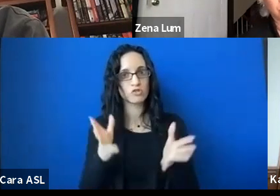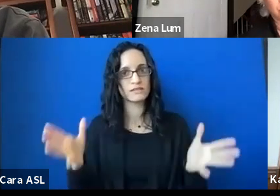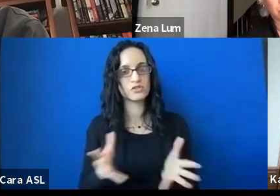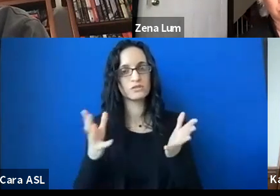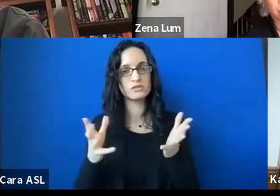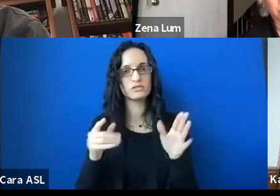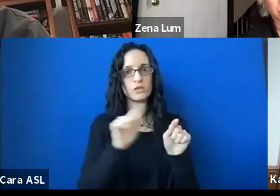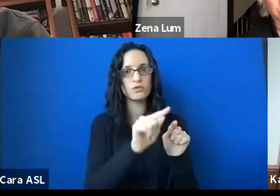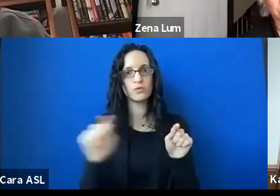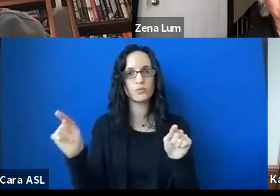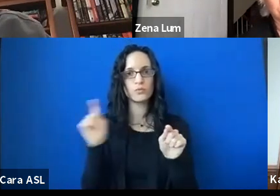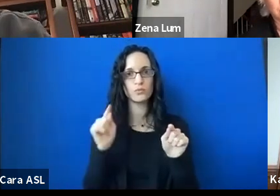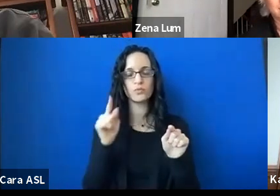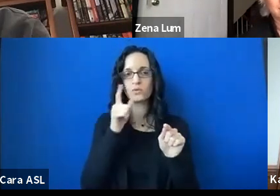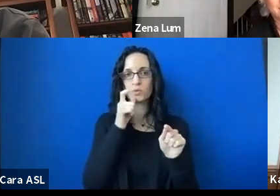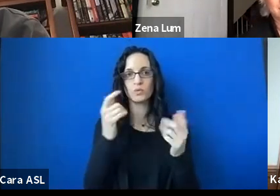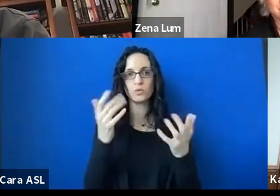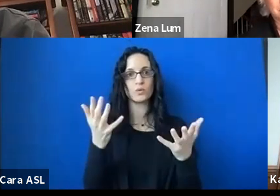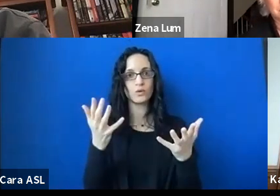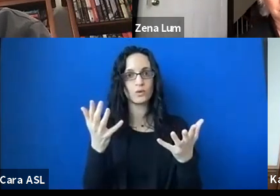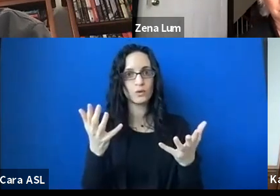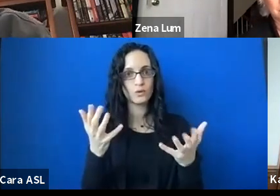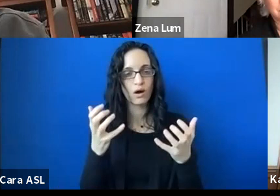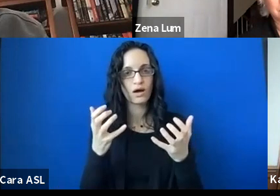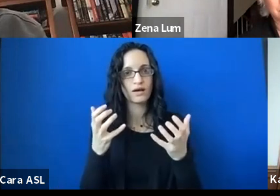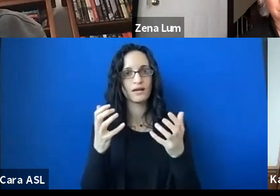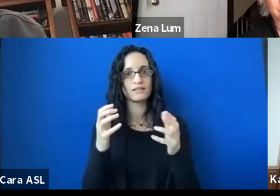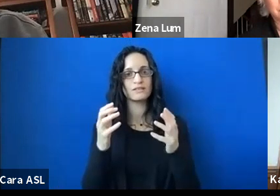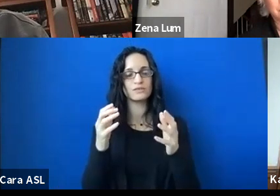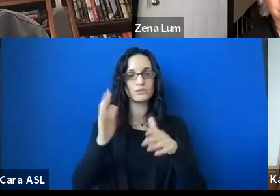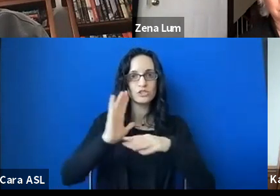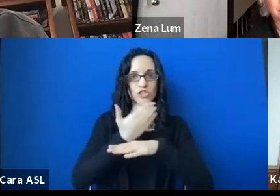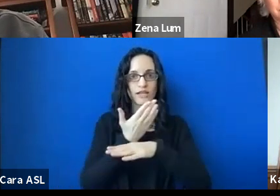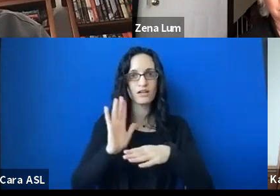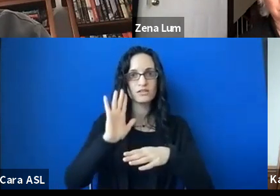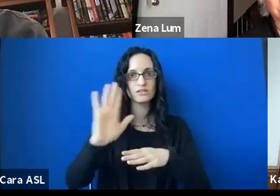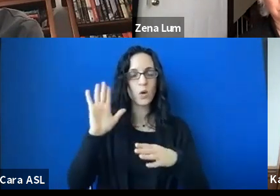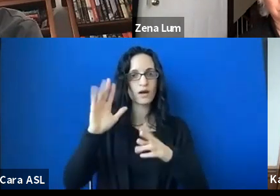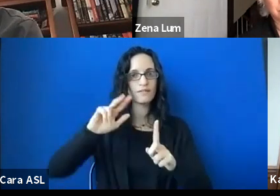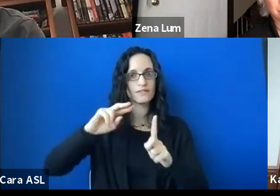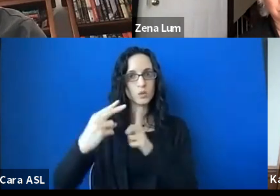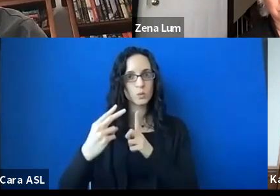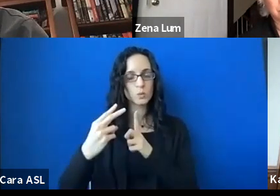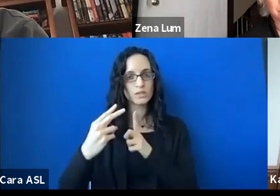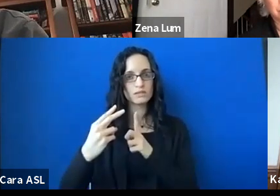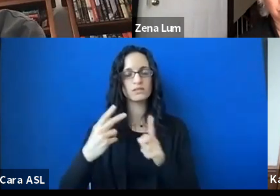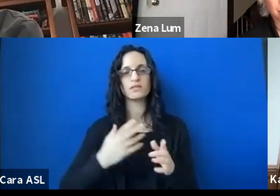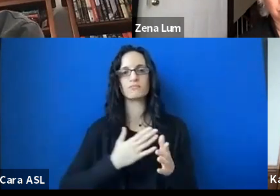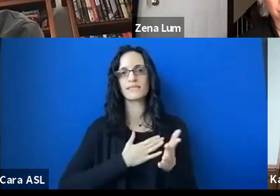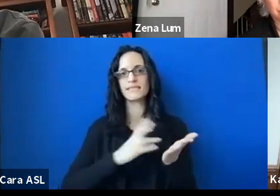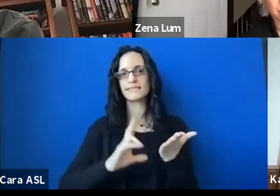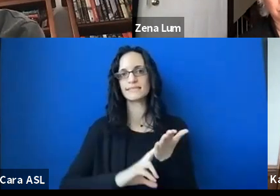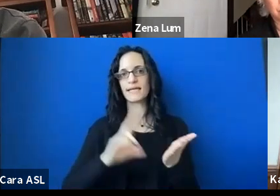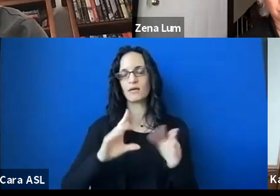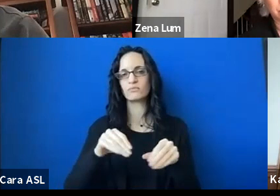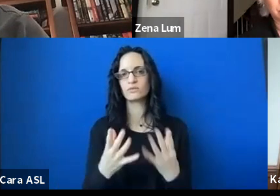those who want to continue to weigh in on this process to sign up for